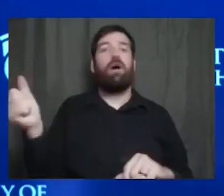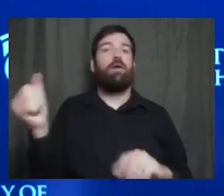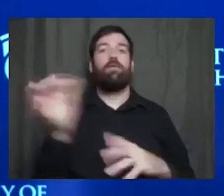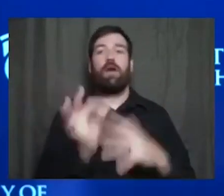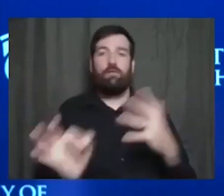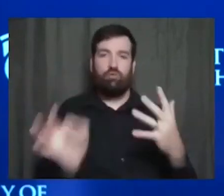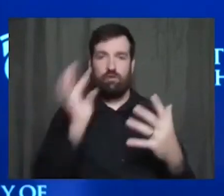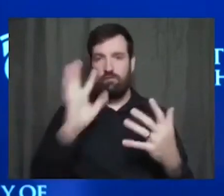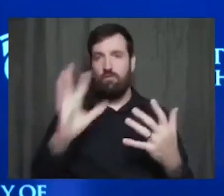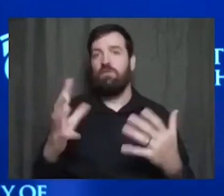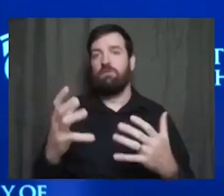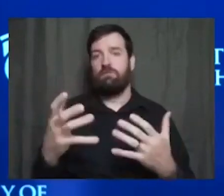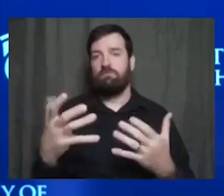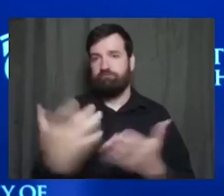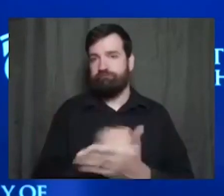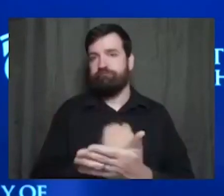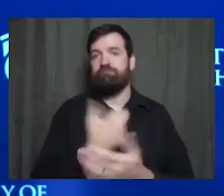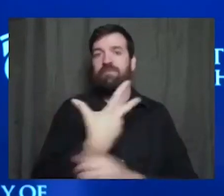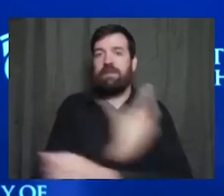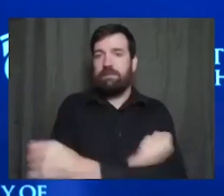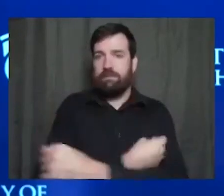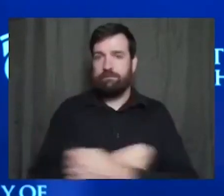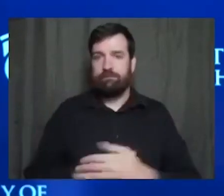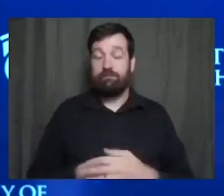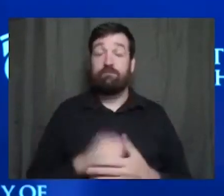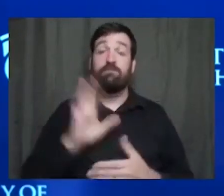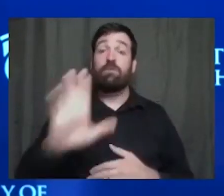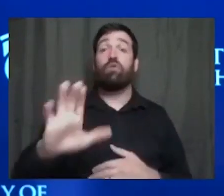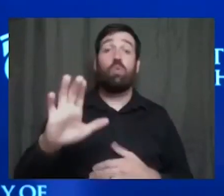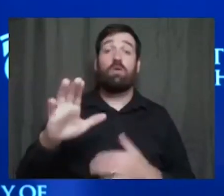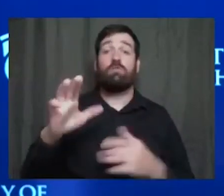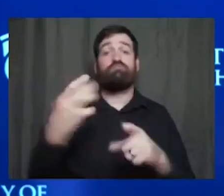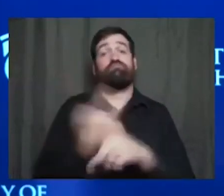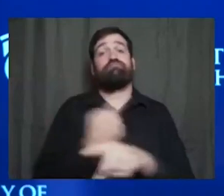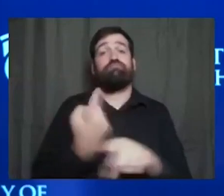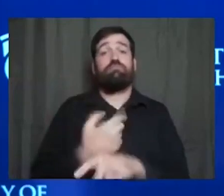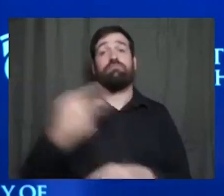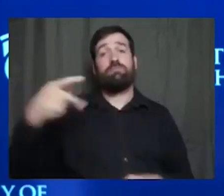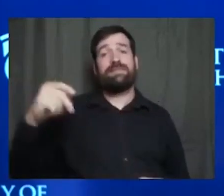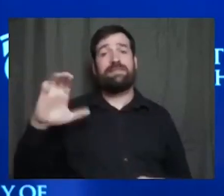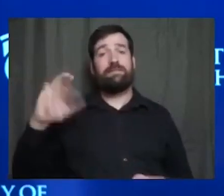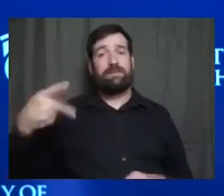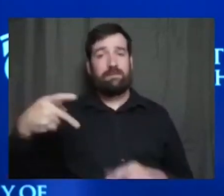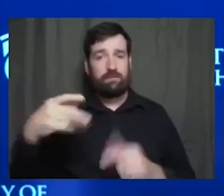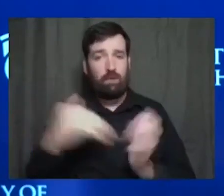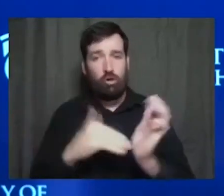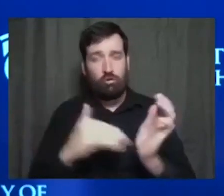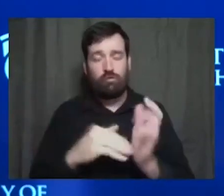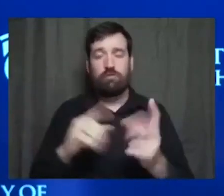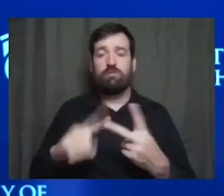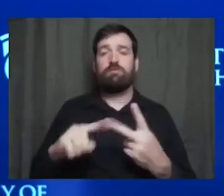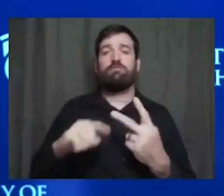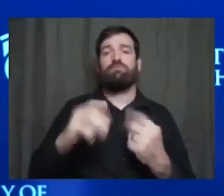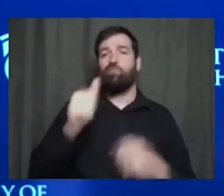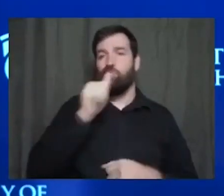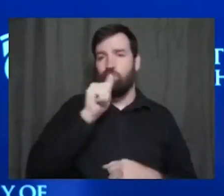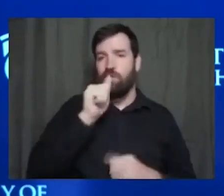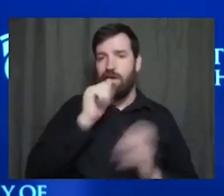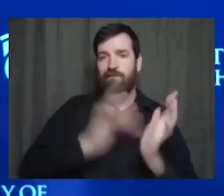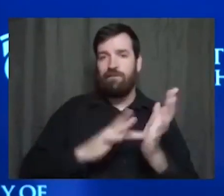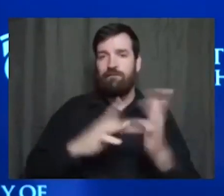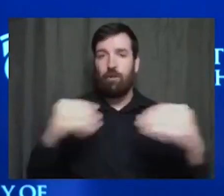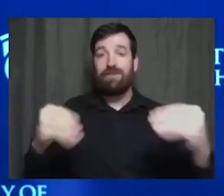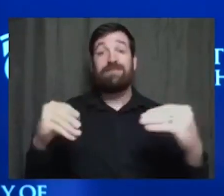vaccine. Your primary care clinics, health systems or hospitals, the private pharmacies. The vaccine is out there.